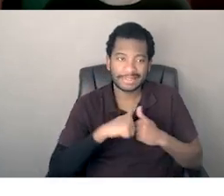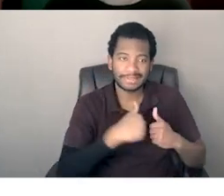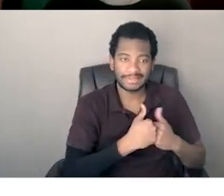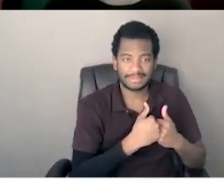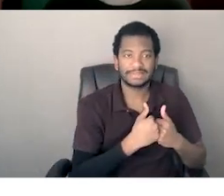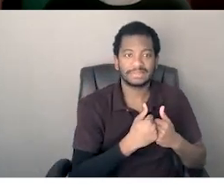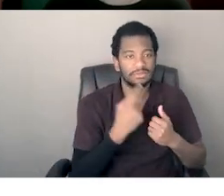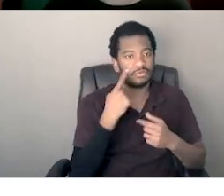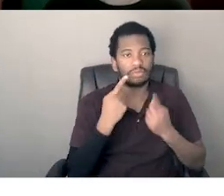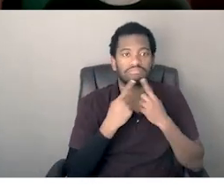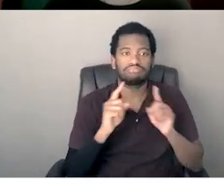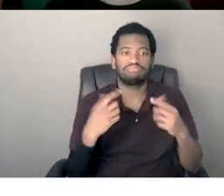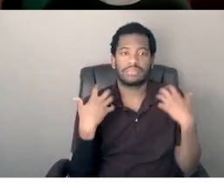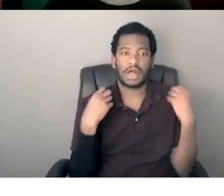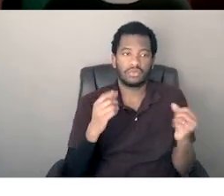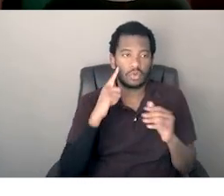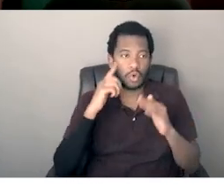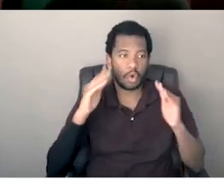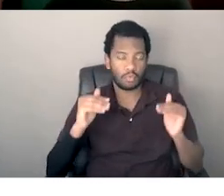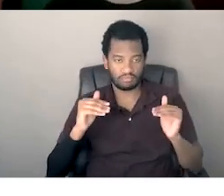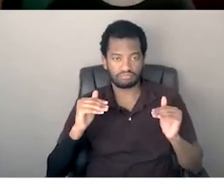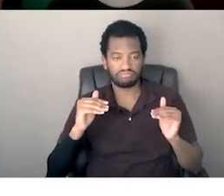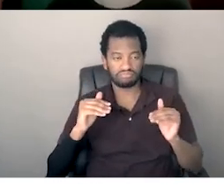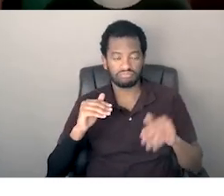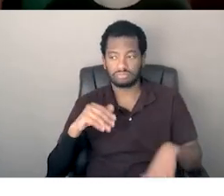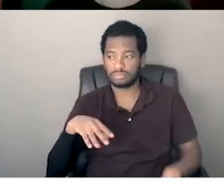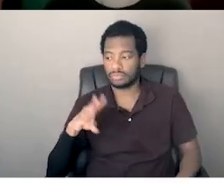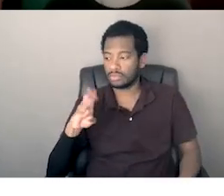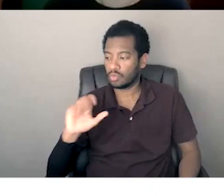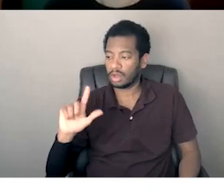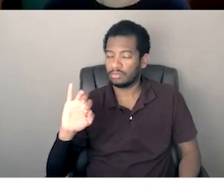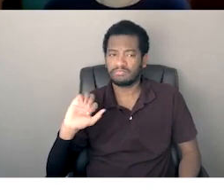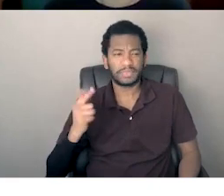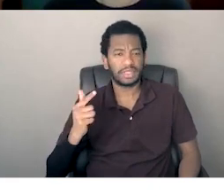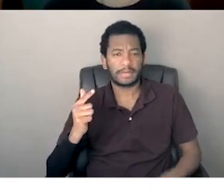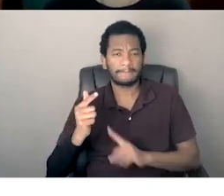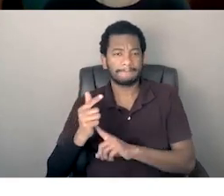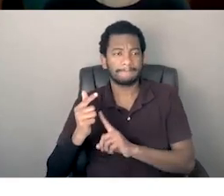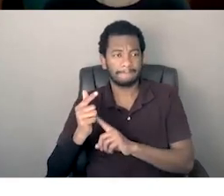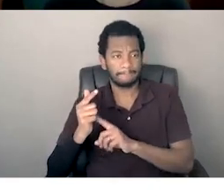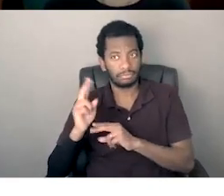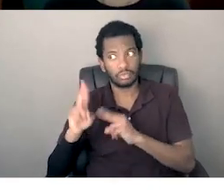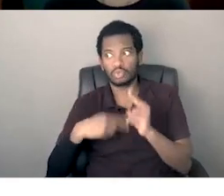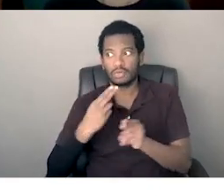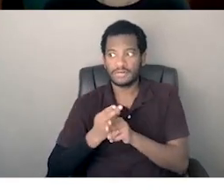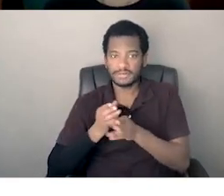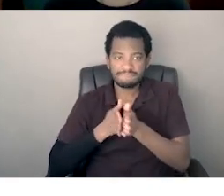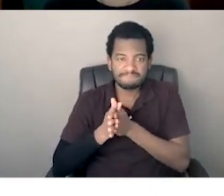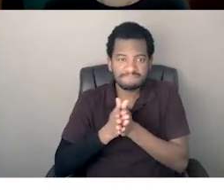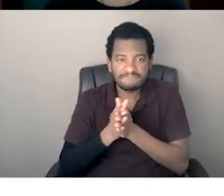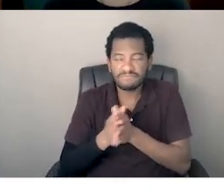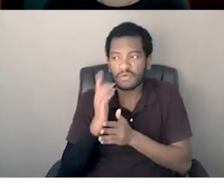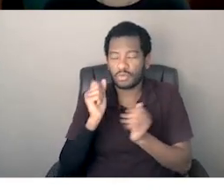hope. And so, well-being is something that is a universal drive for all of us.